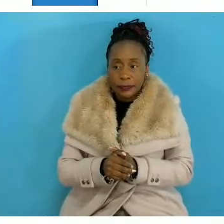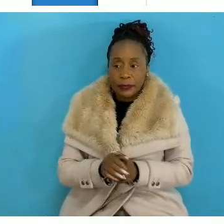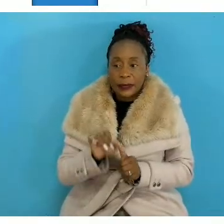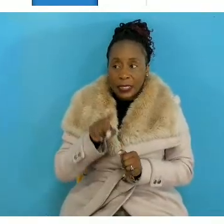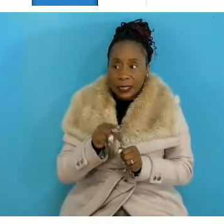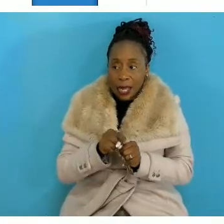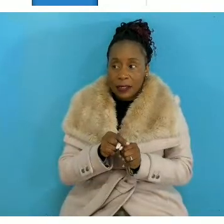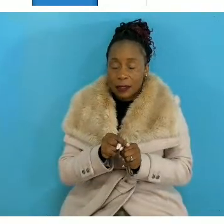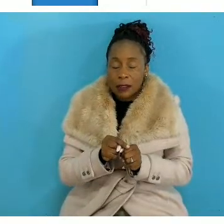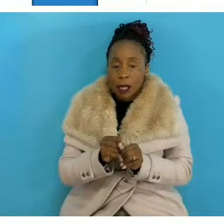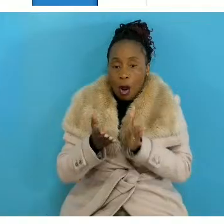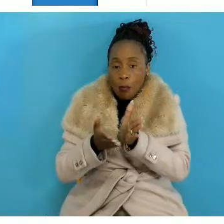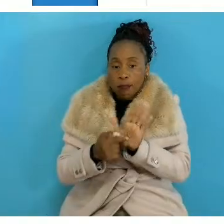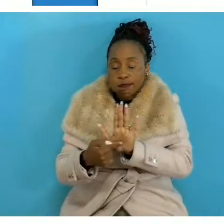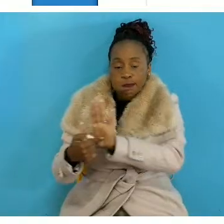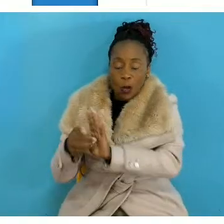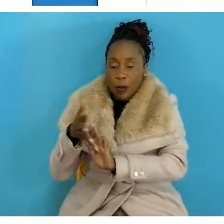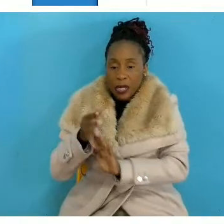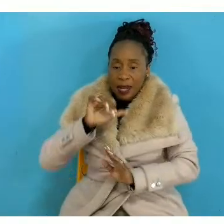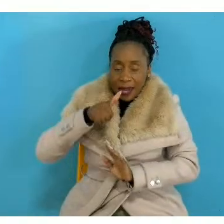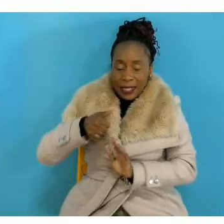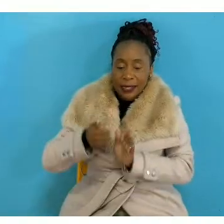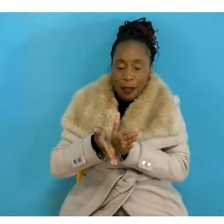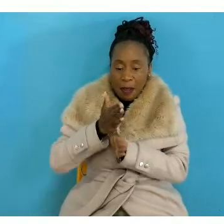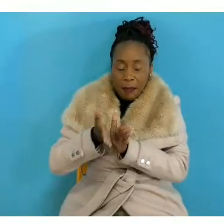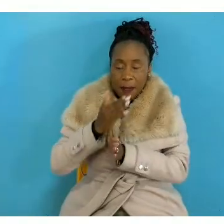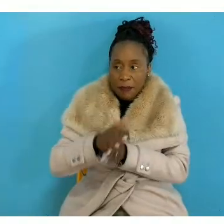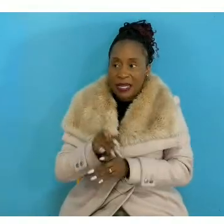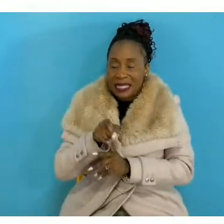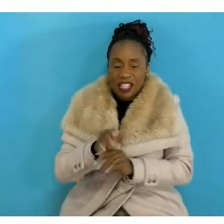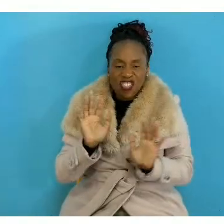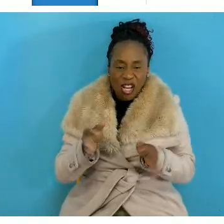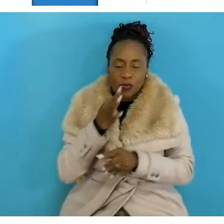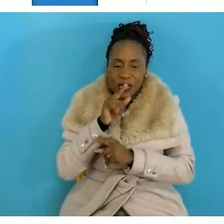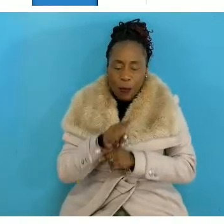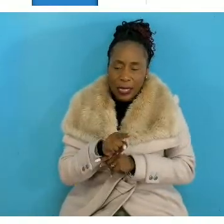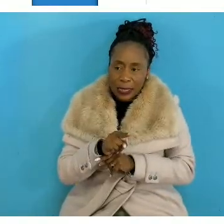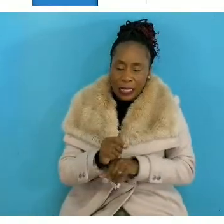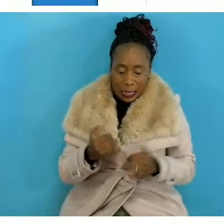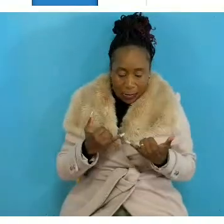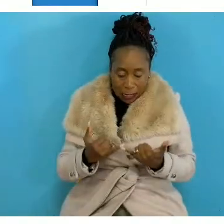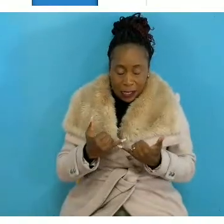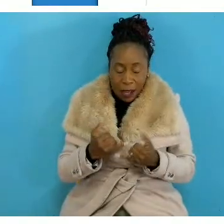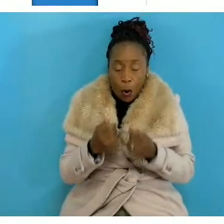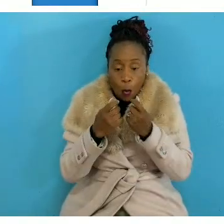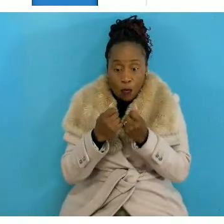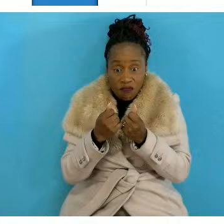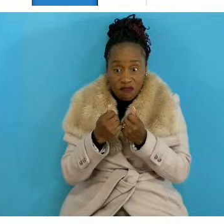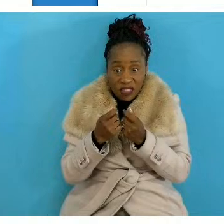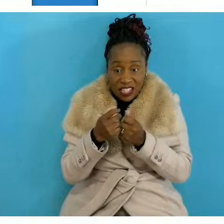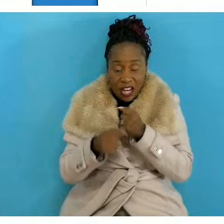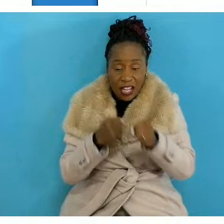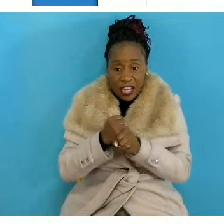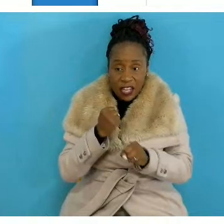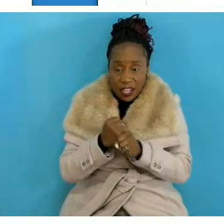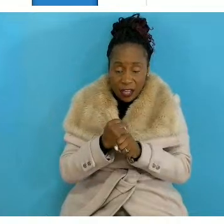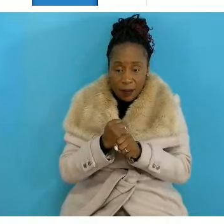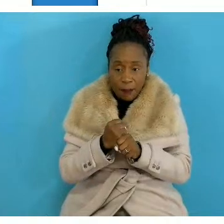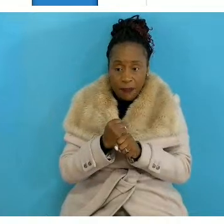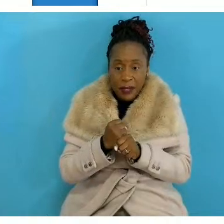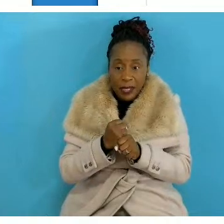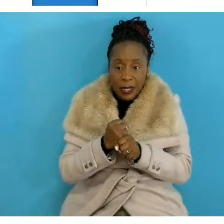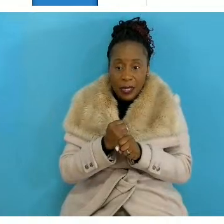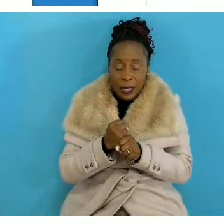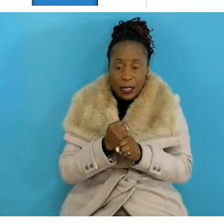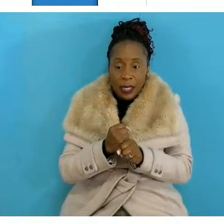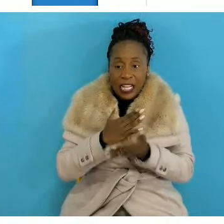next slides. And this is just to say, during the current year, the shareholder has injected